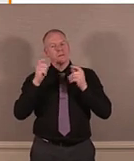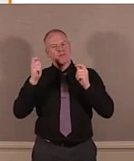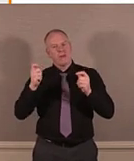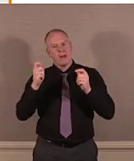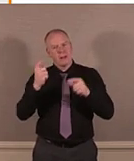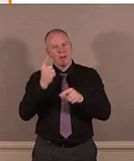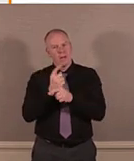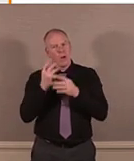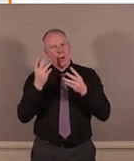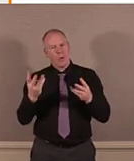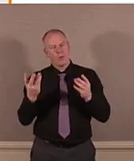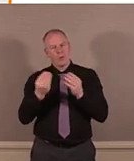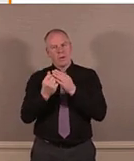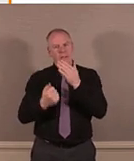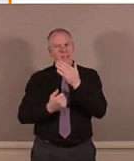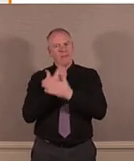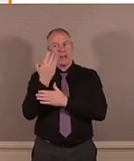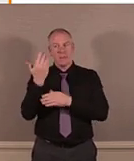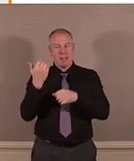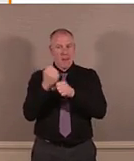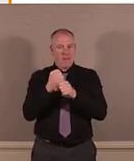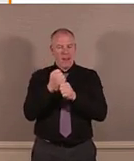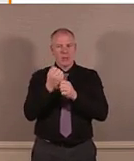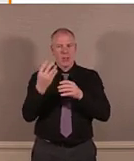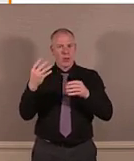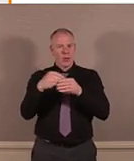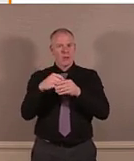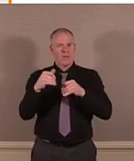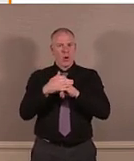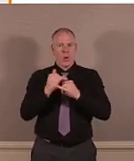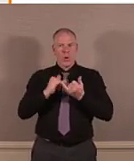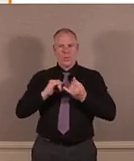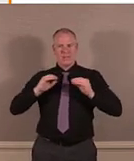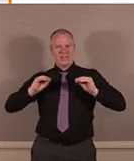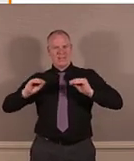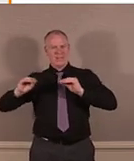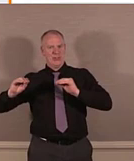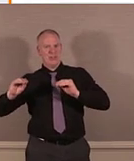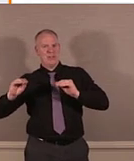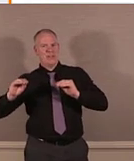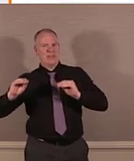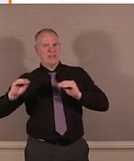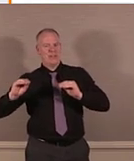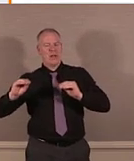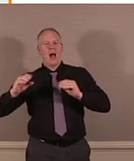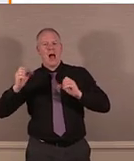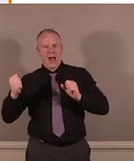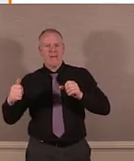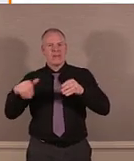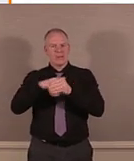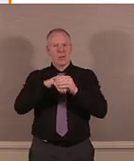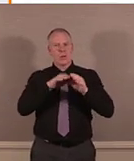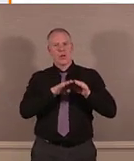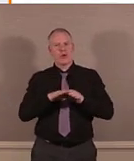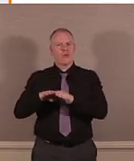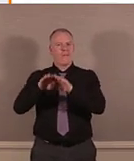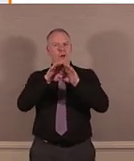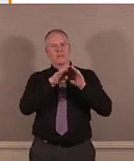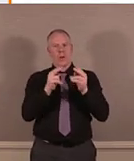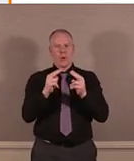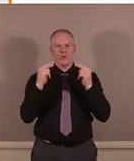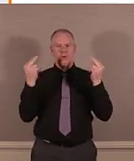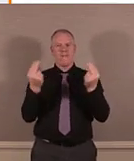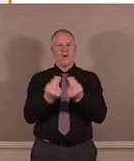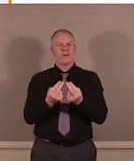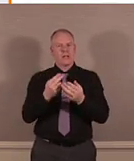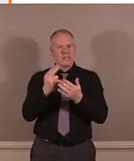training and development on inclusion for practitioners. We built in universal design, and that we